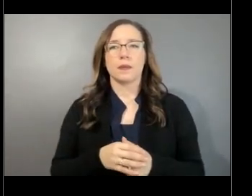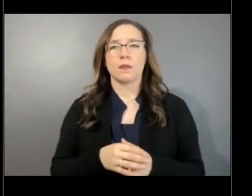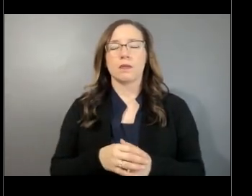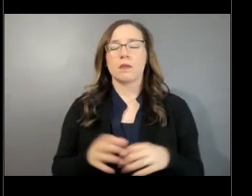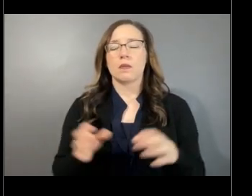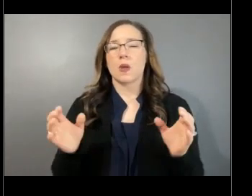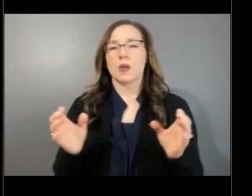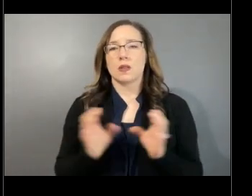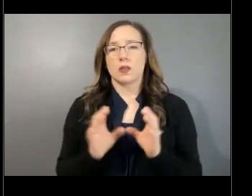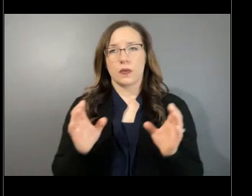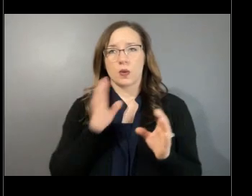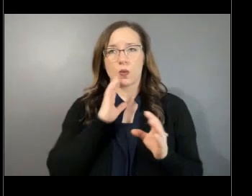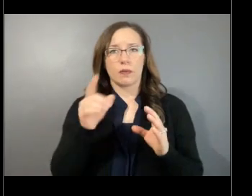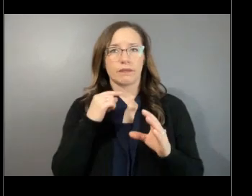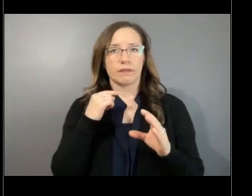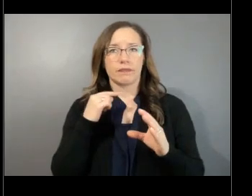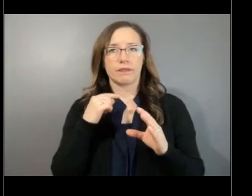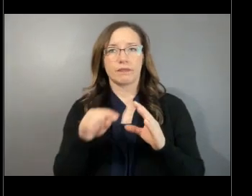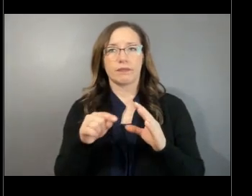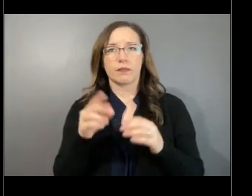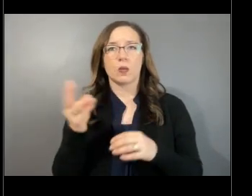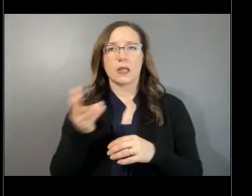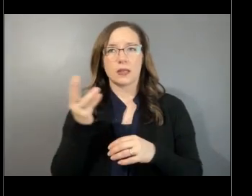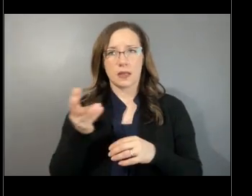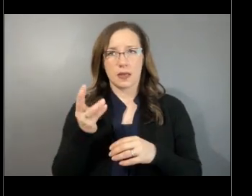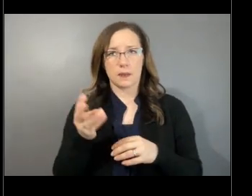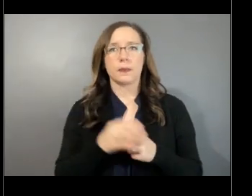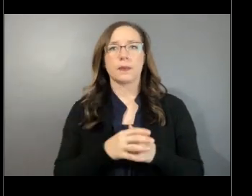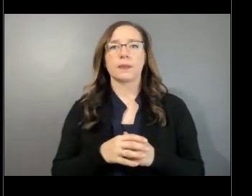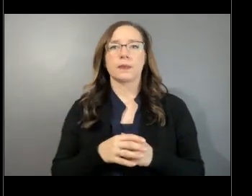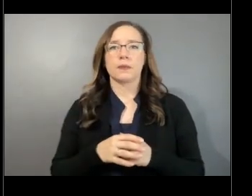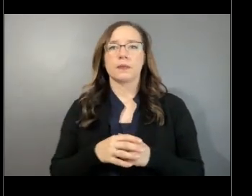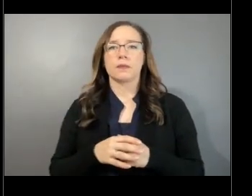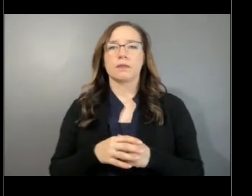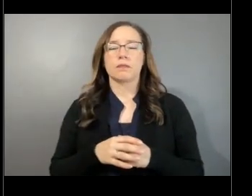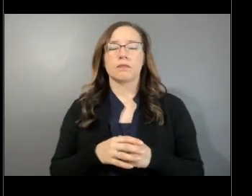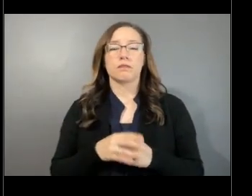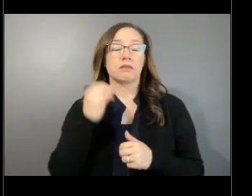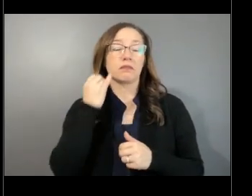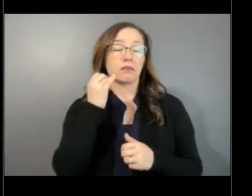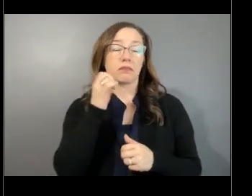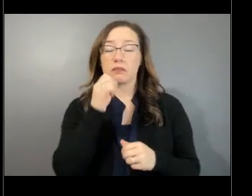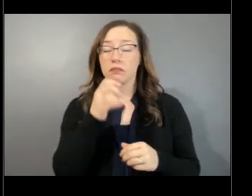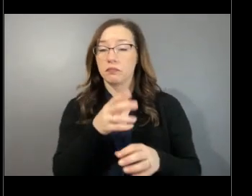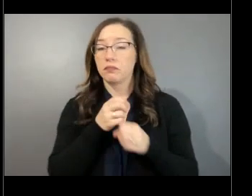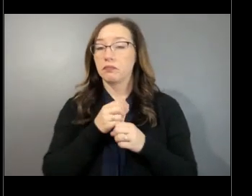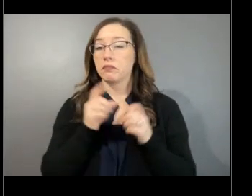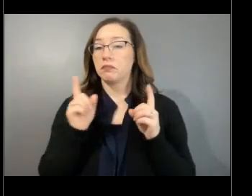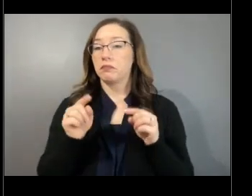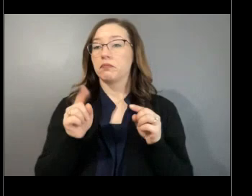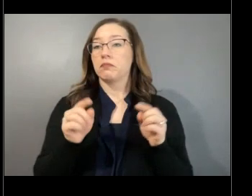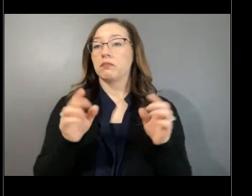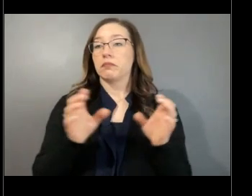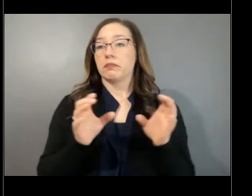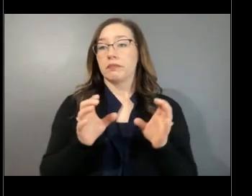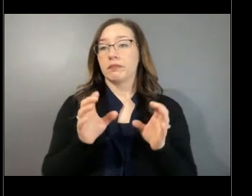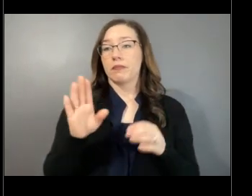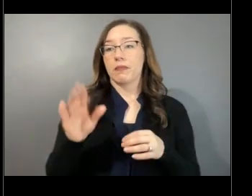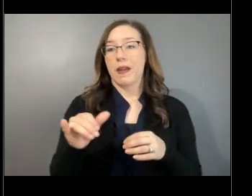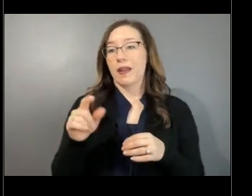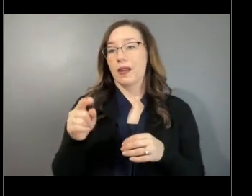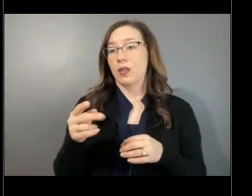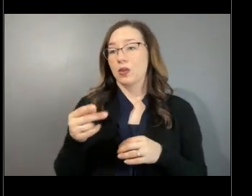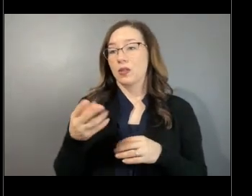attendance certificate will be sent to you on Wednesday. If you do not receive the attendance certificate by Thursday